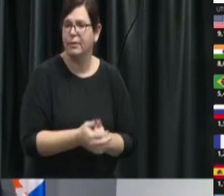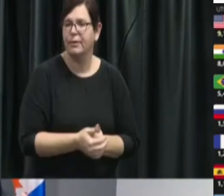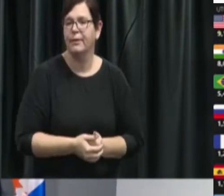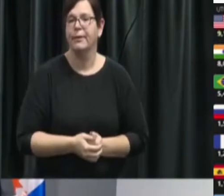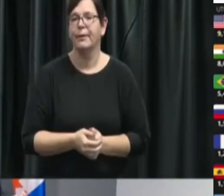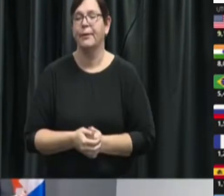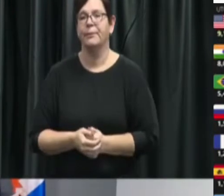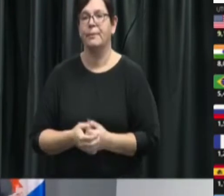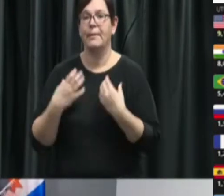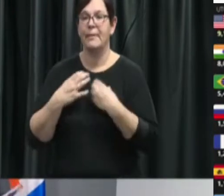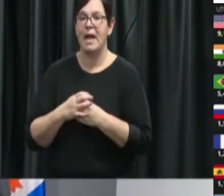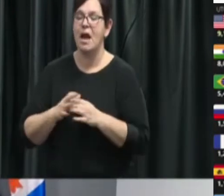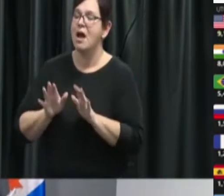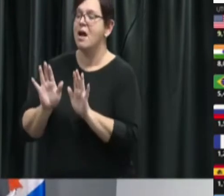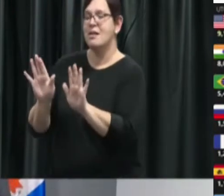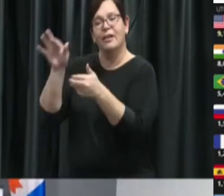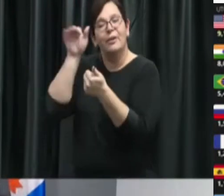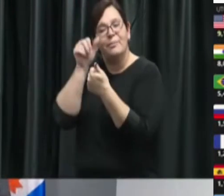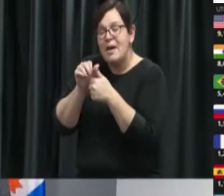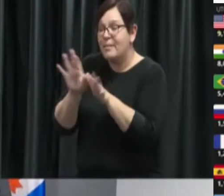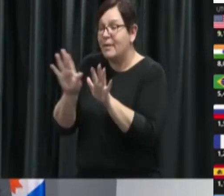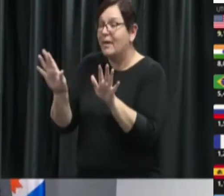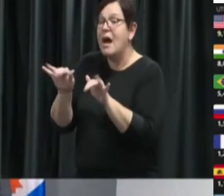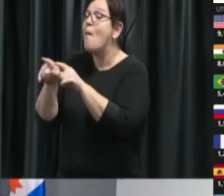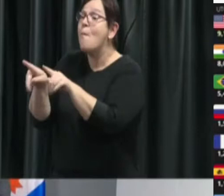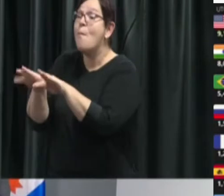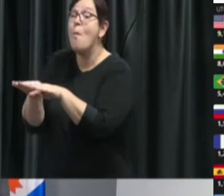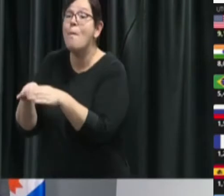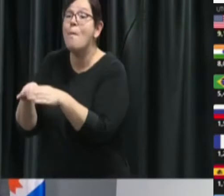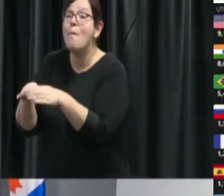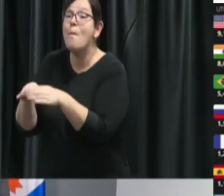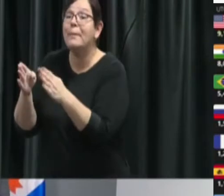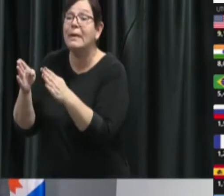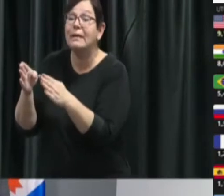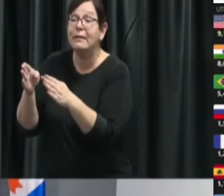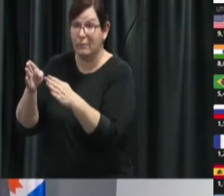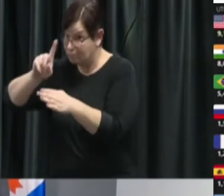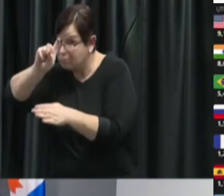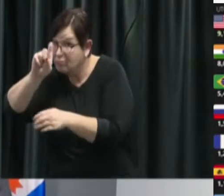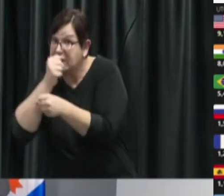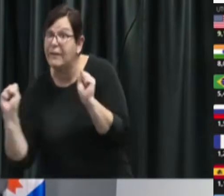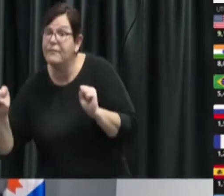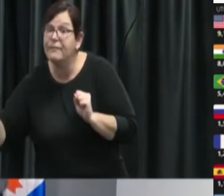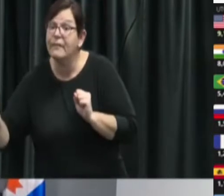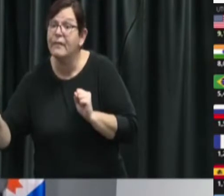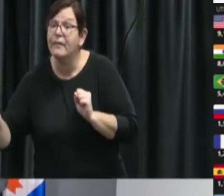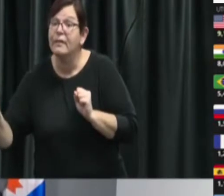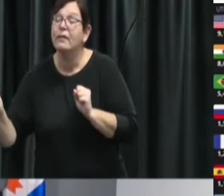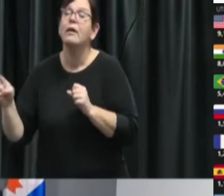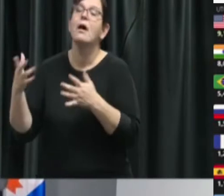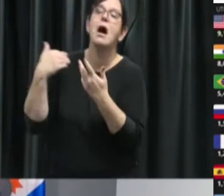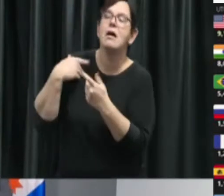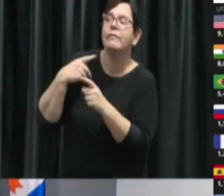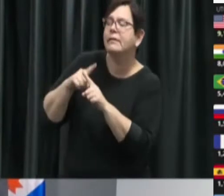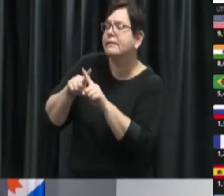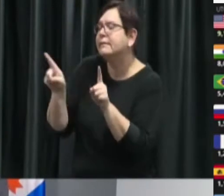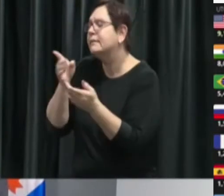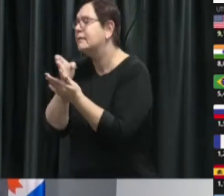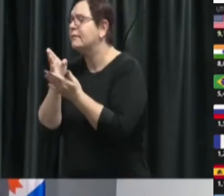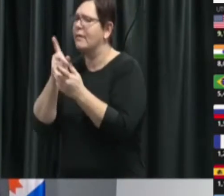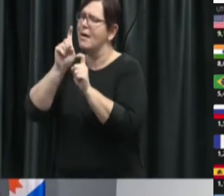approach. I think there can be a way found where in certain circumstances, subject to certain conditions, we could have gyms reopened.